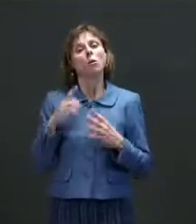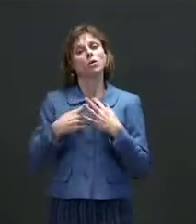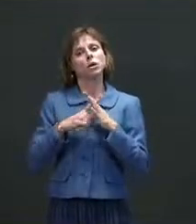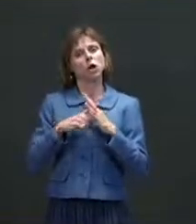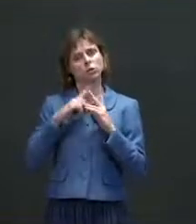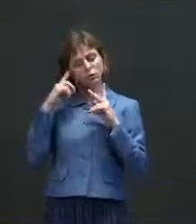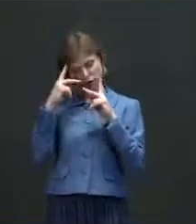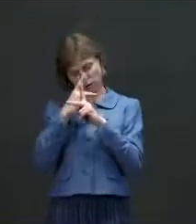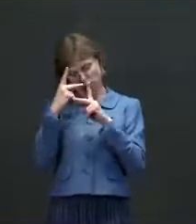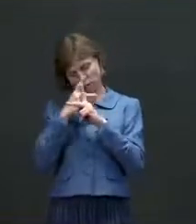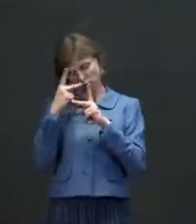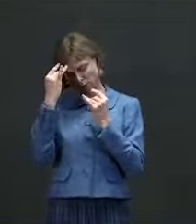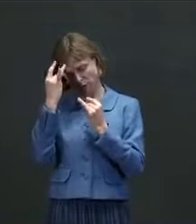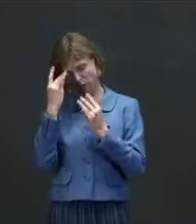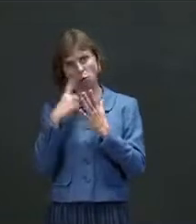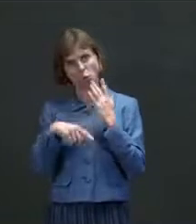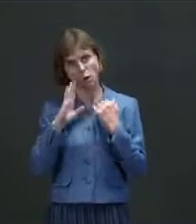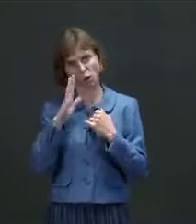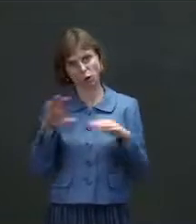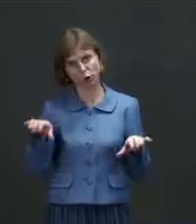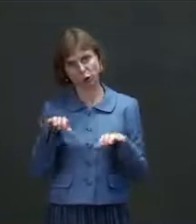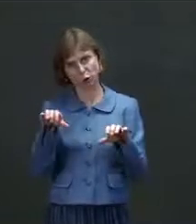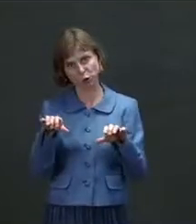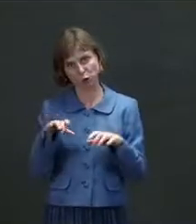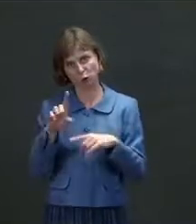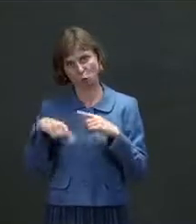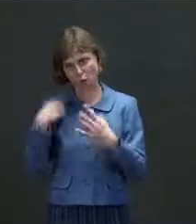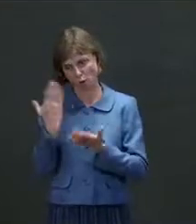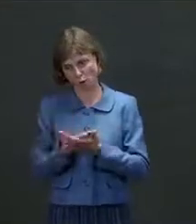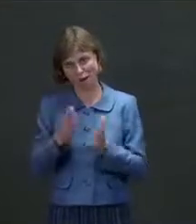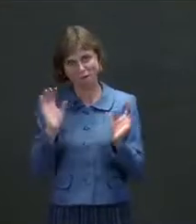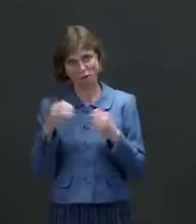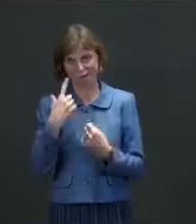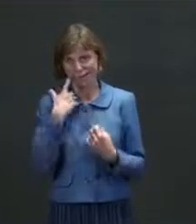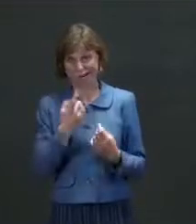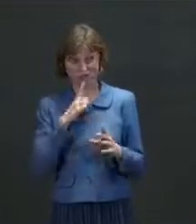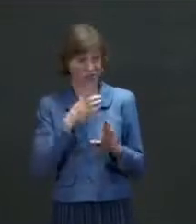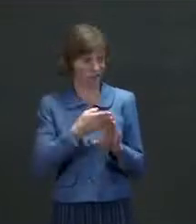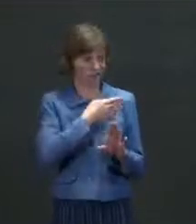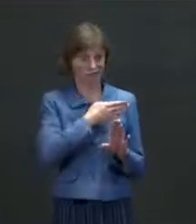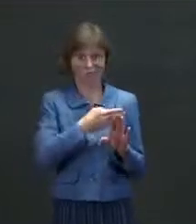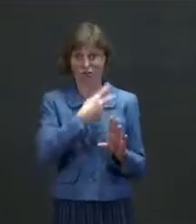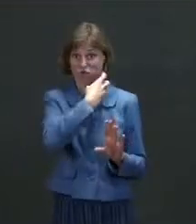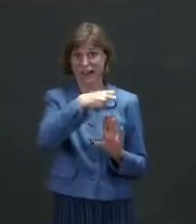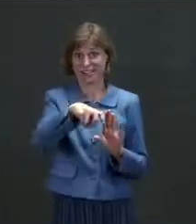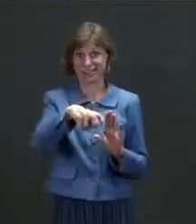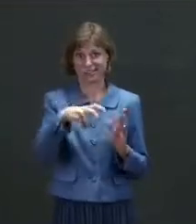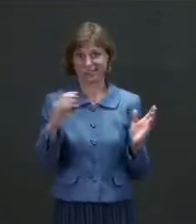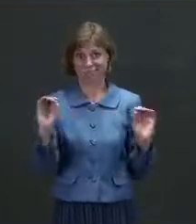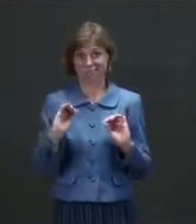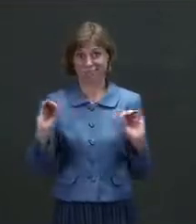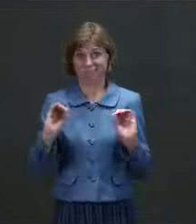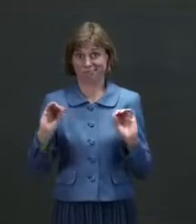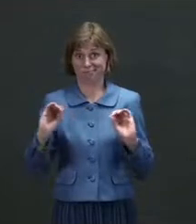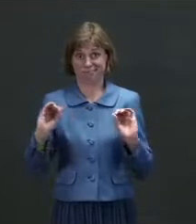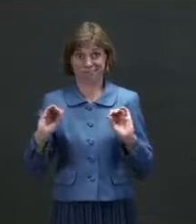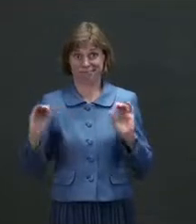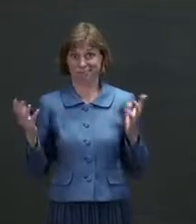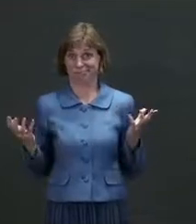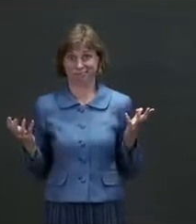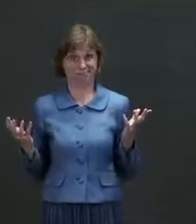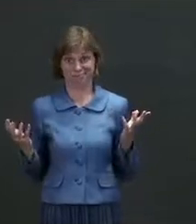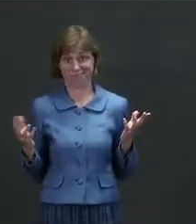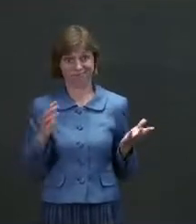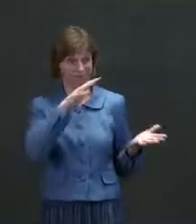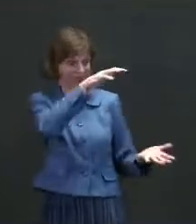to do when we came into office, because there wasn't much of a transition. We didn't have, we weren't given a